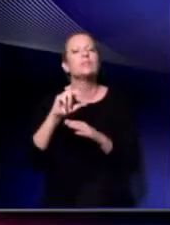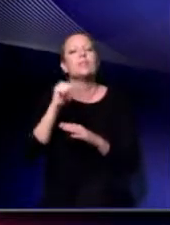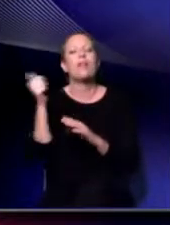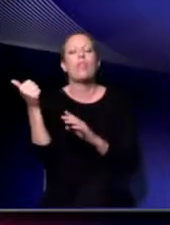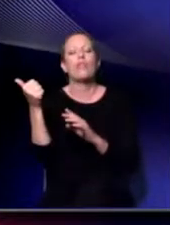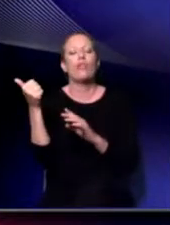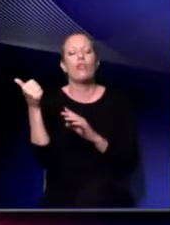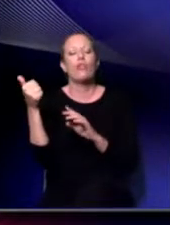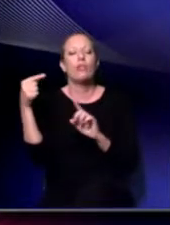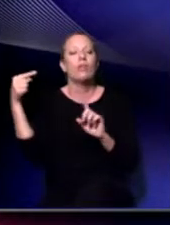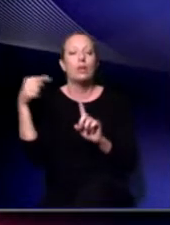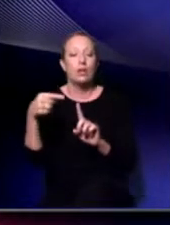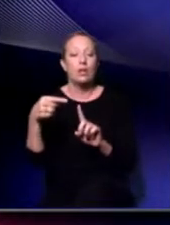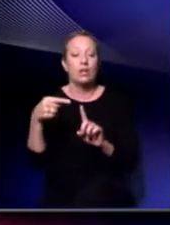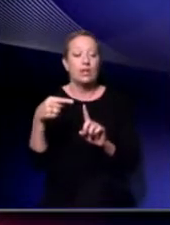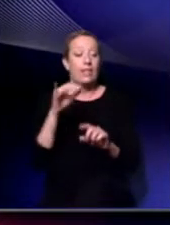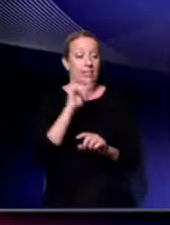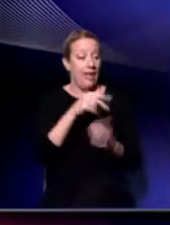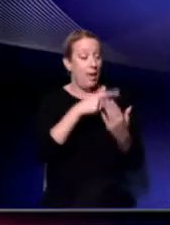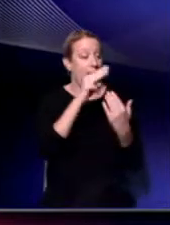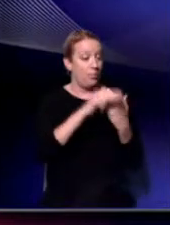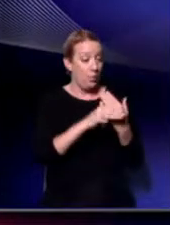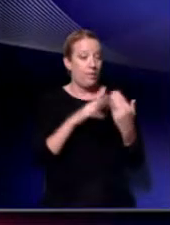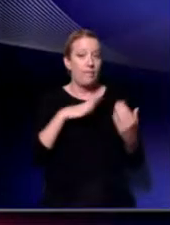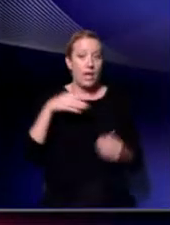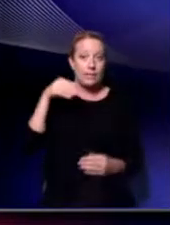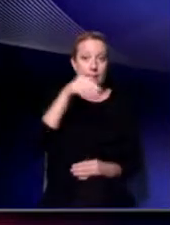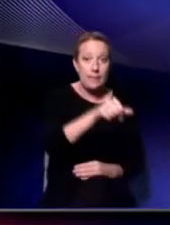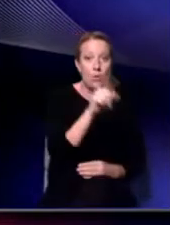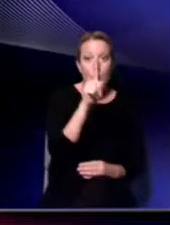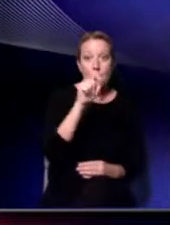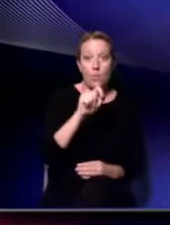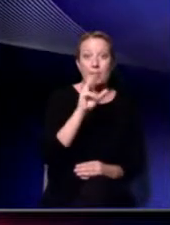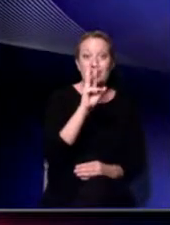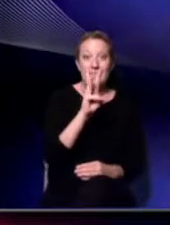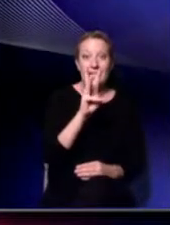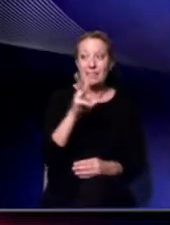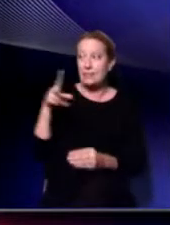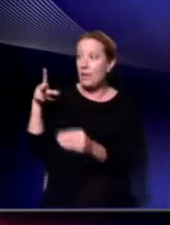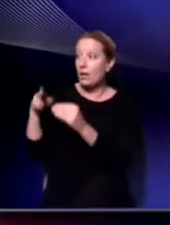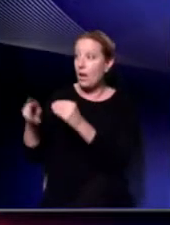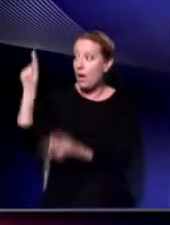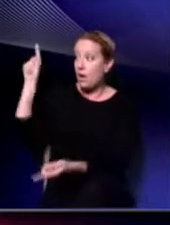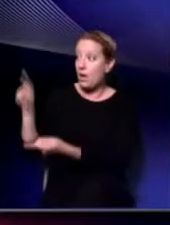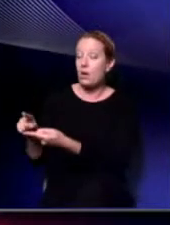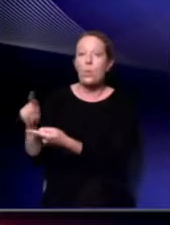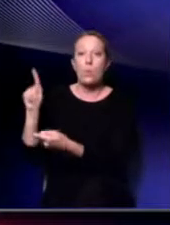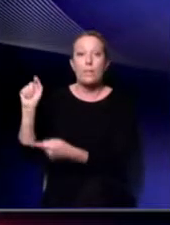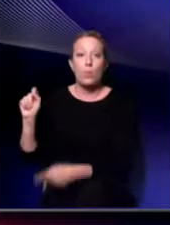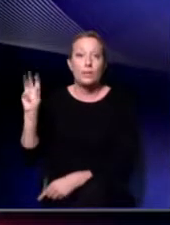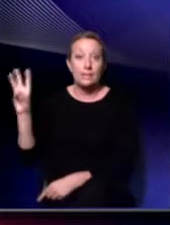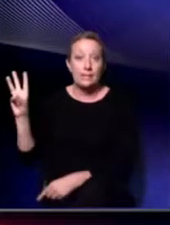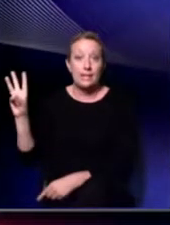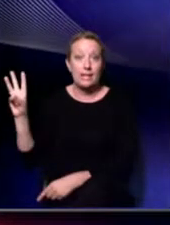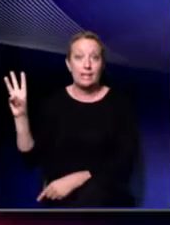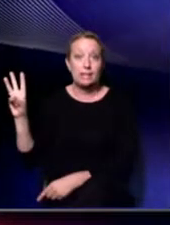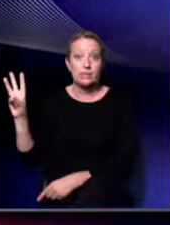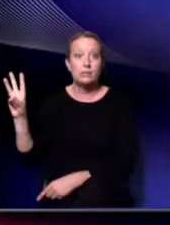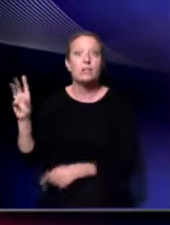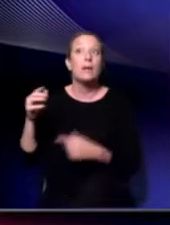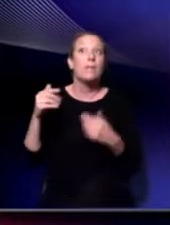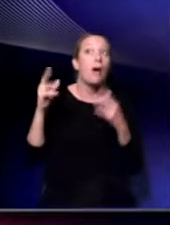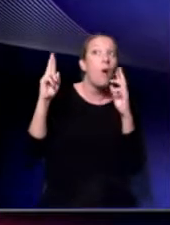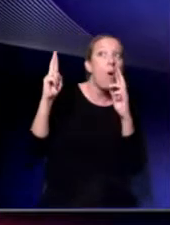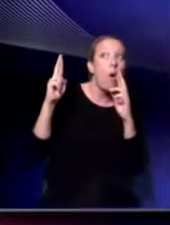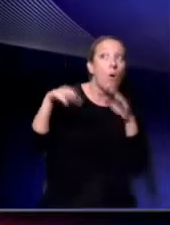going to spend 1.6 million on this program, and we're going to cut 1.6 million, and we're hoping we get that 1.6 million